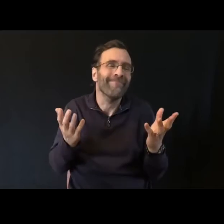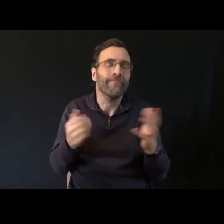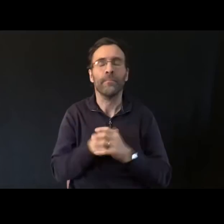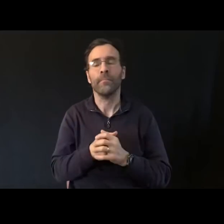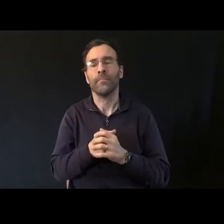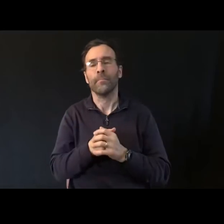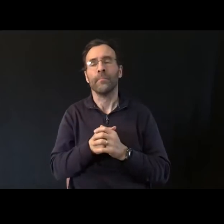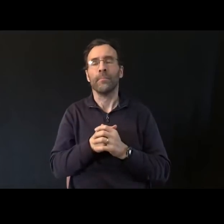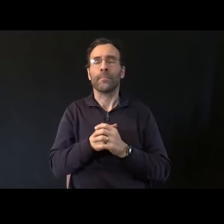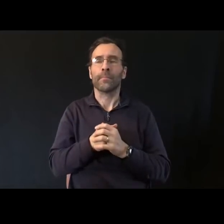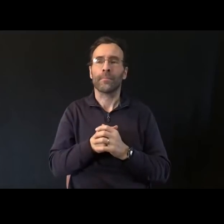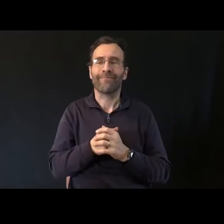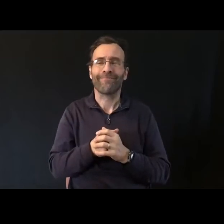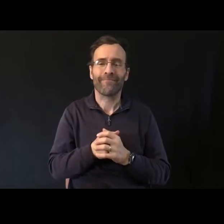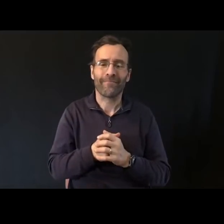a